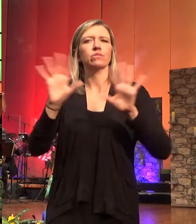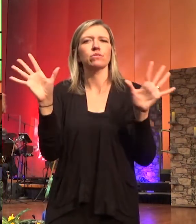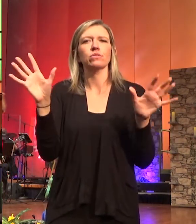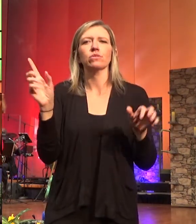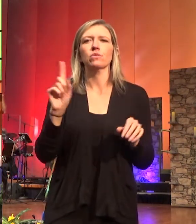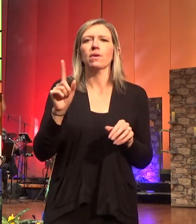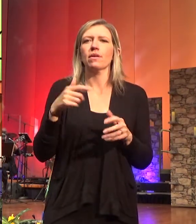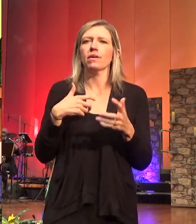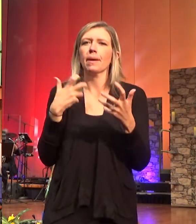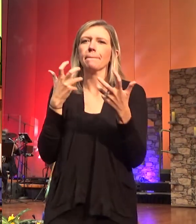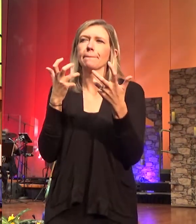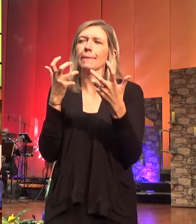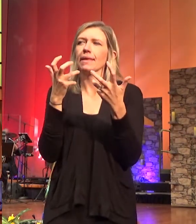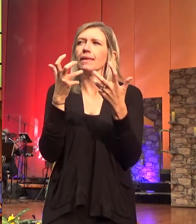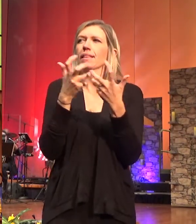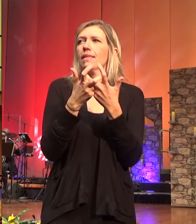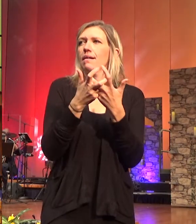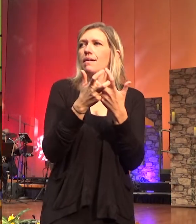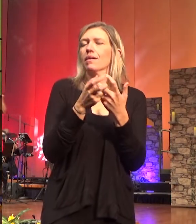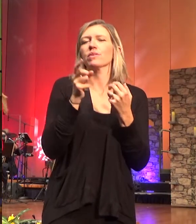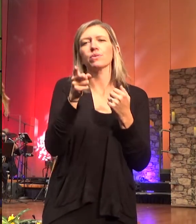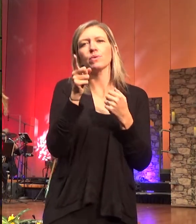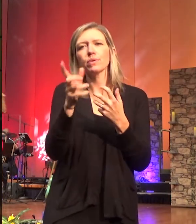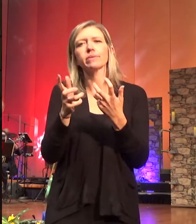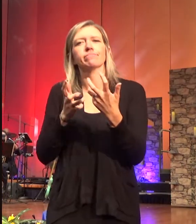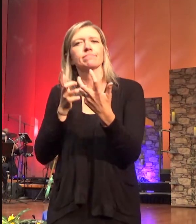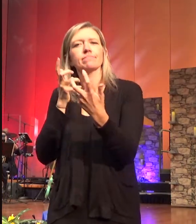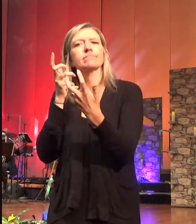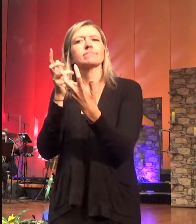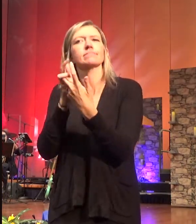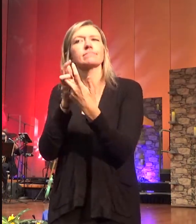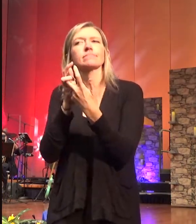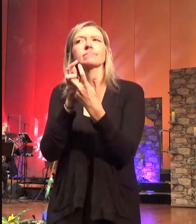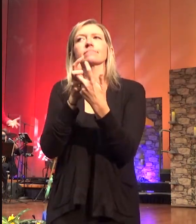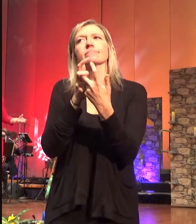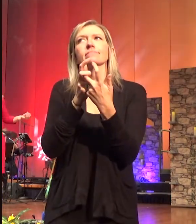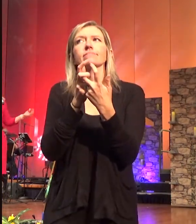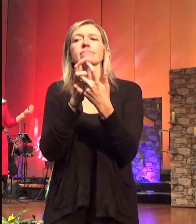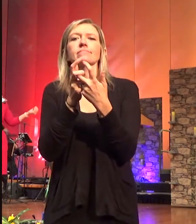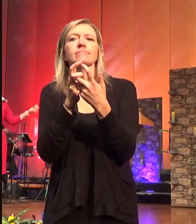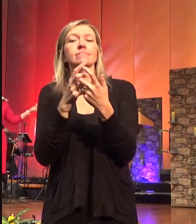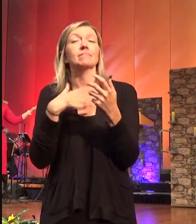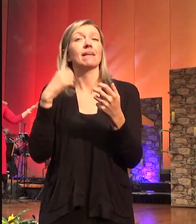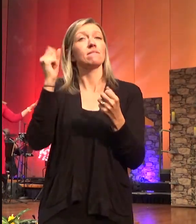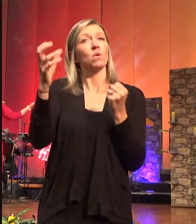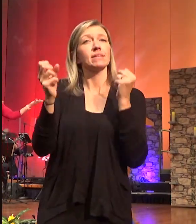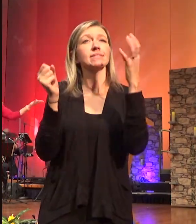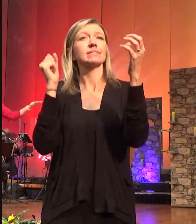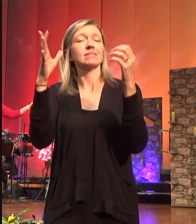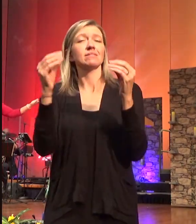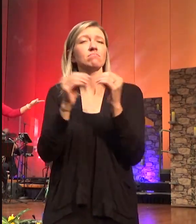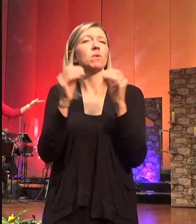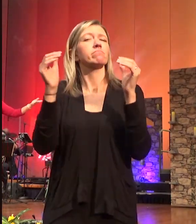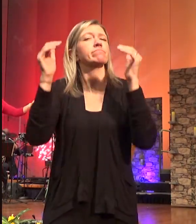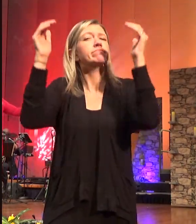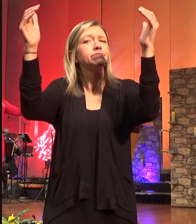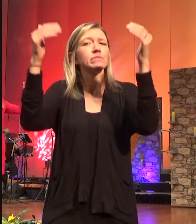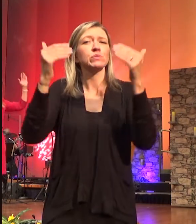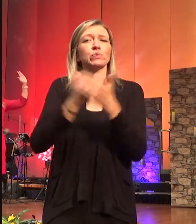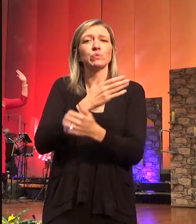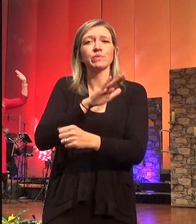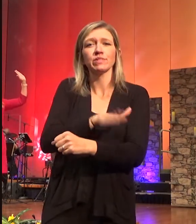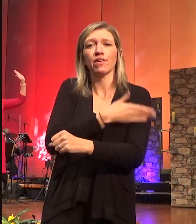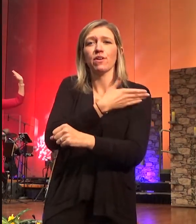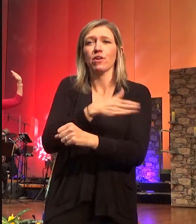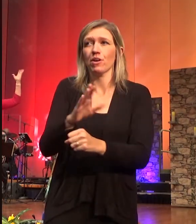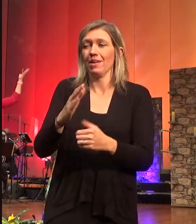I belong. You are where I belong. I'm lifting my voice just to sing a new song. I'm lifting my